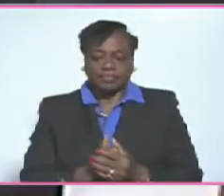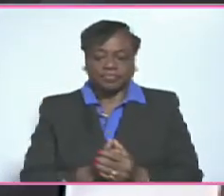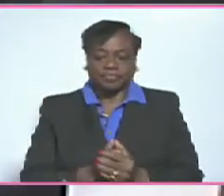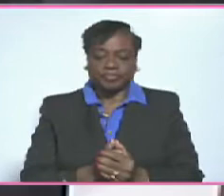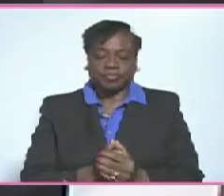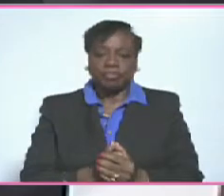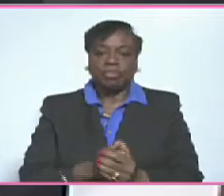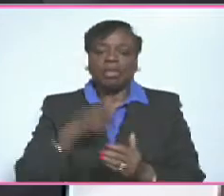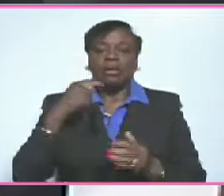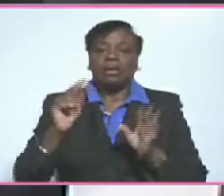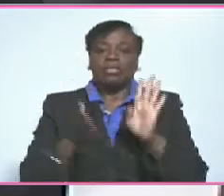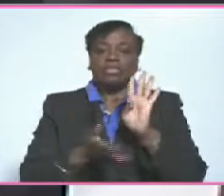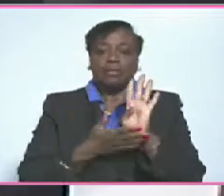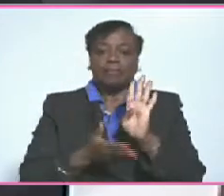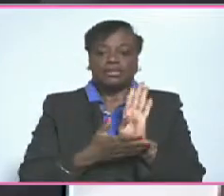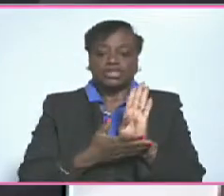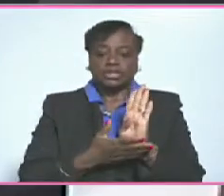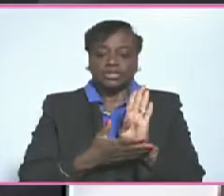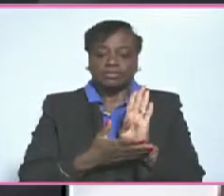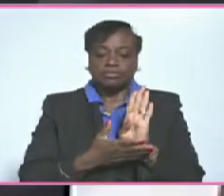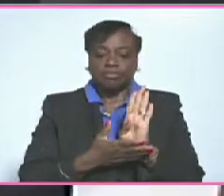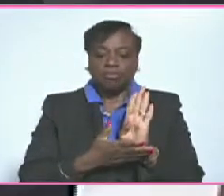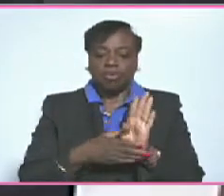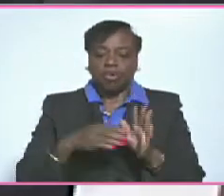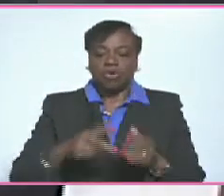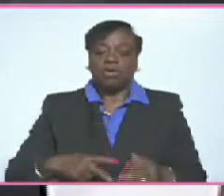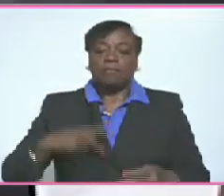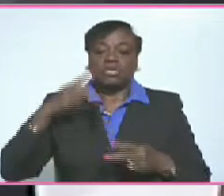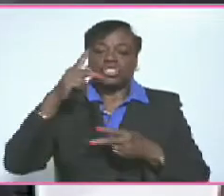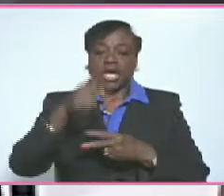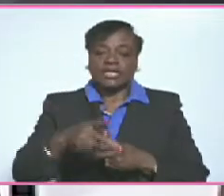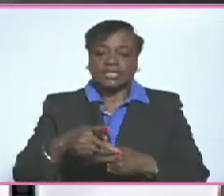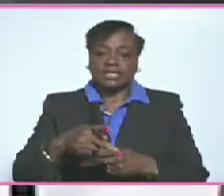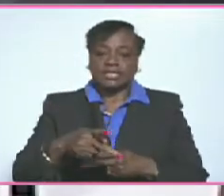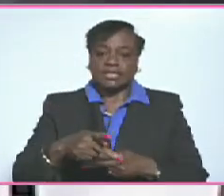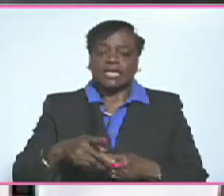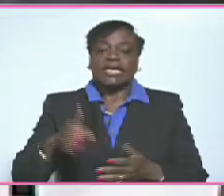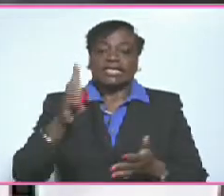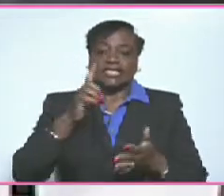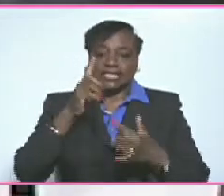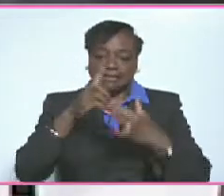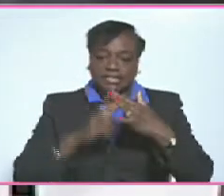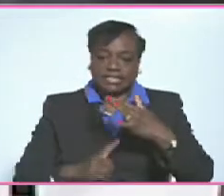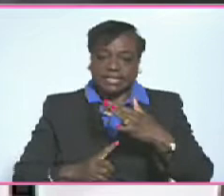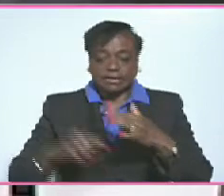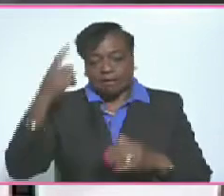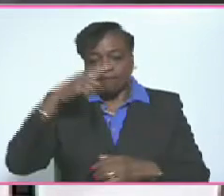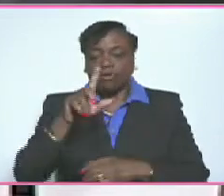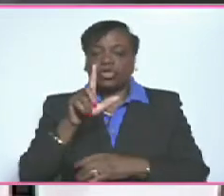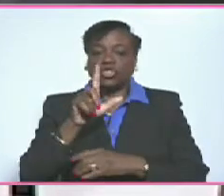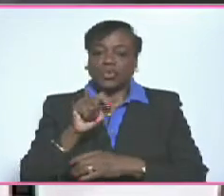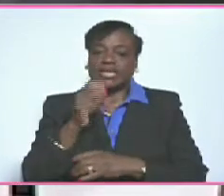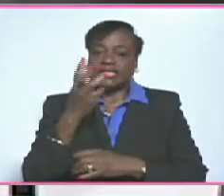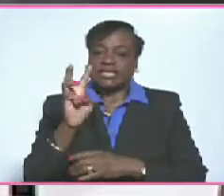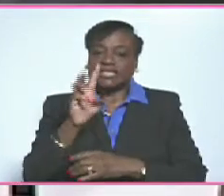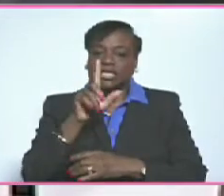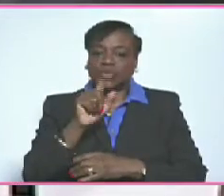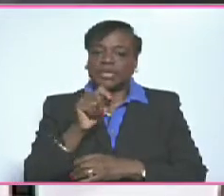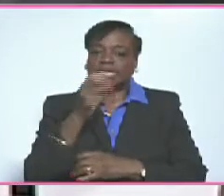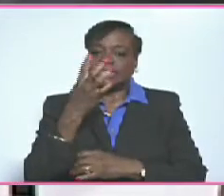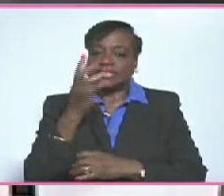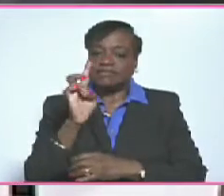the budgeted or the projected deficit for 2016-17